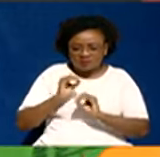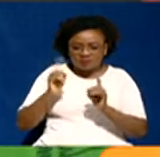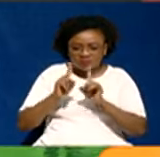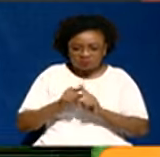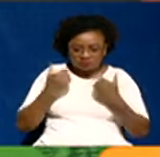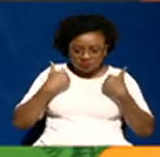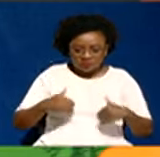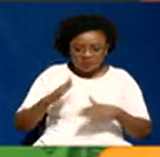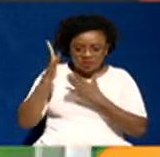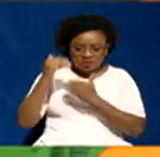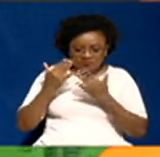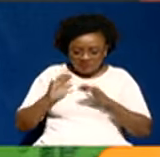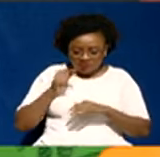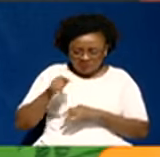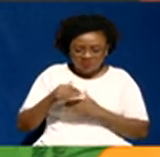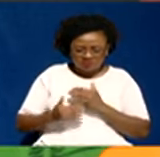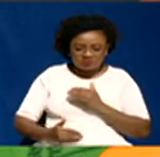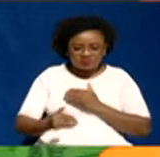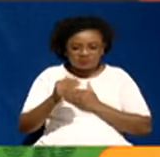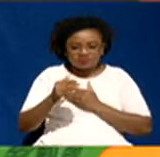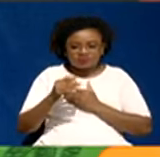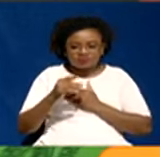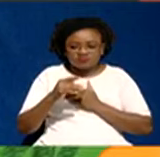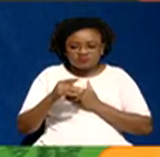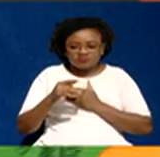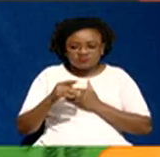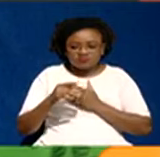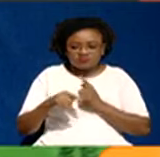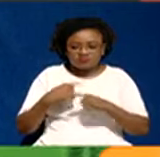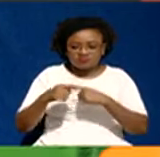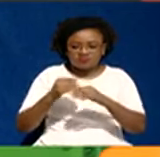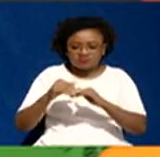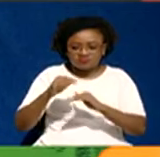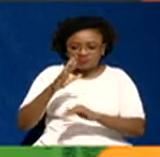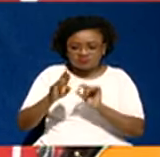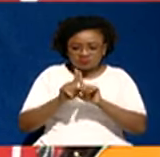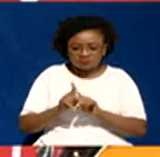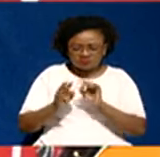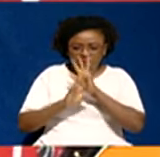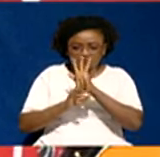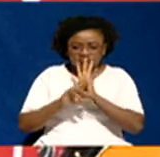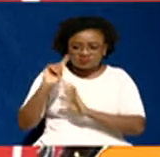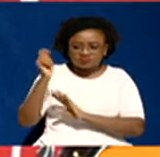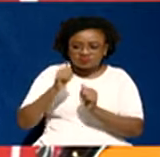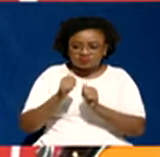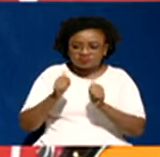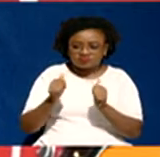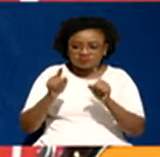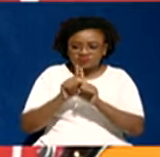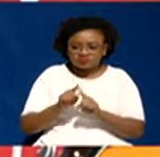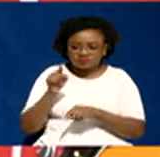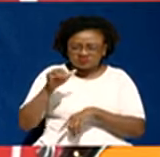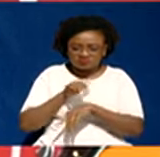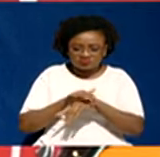on, the belief in this team will get higher, that these boys were representing Kenya well. It's a good confidence booster, you know,